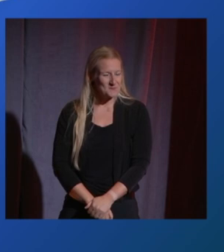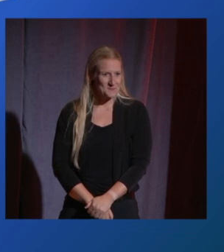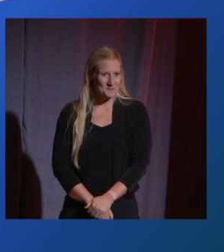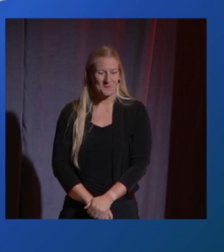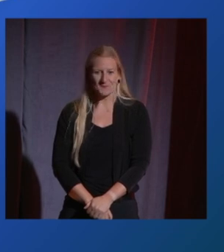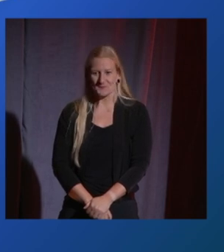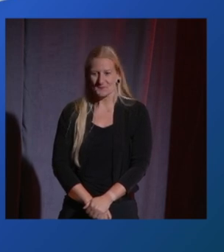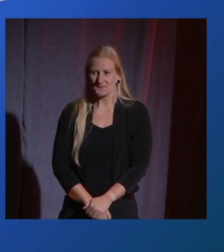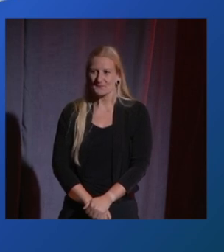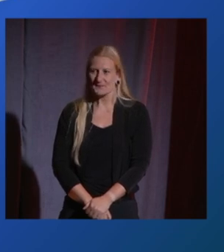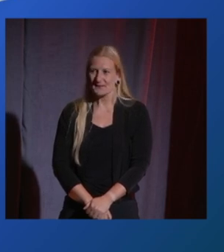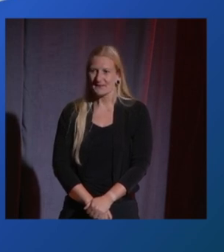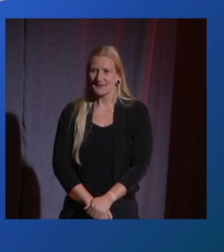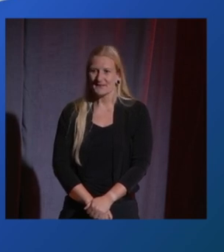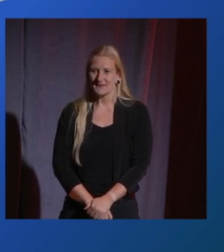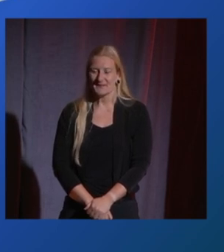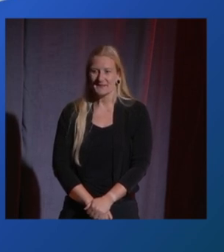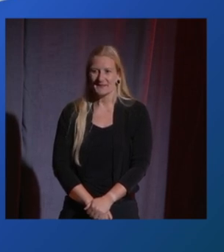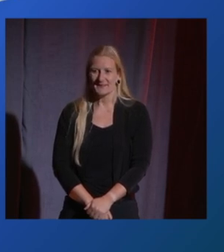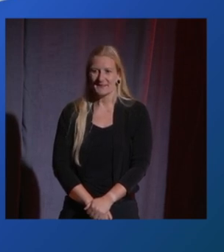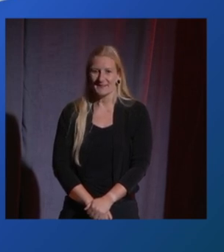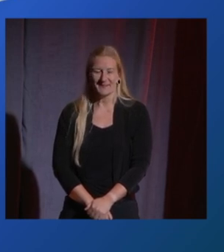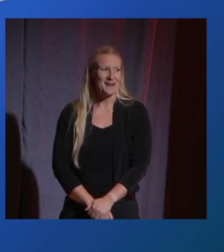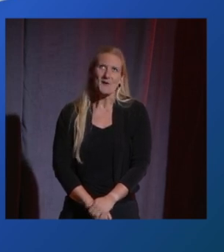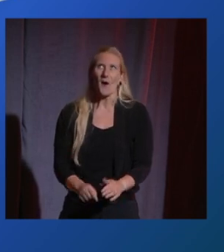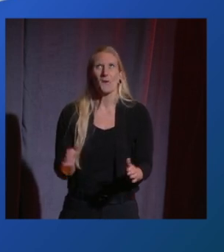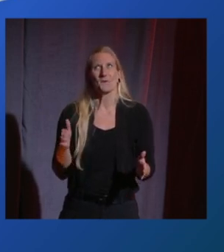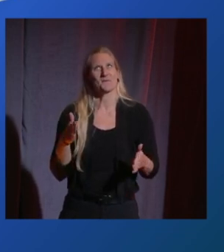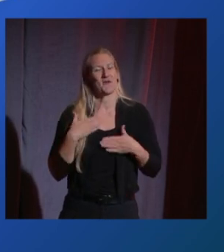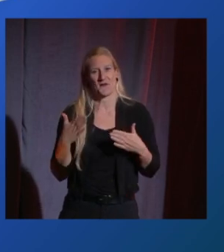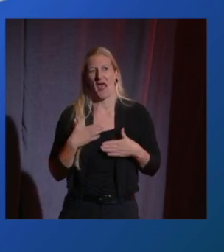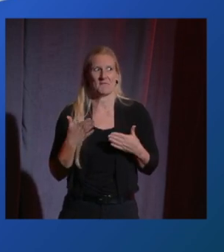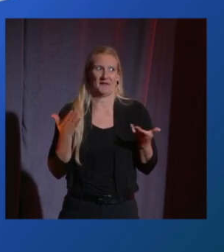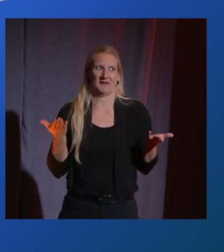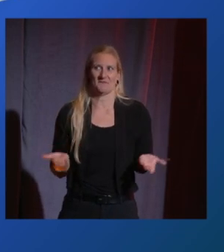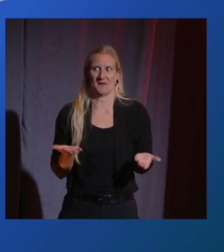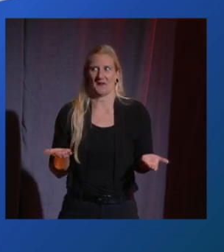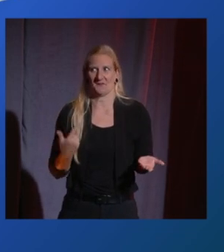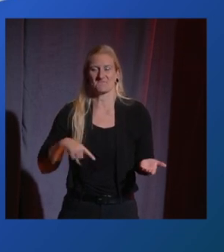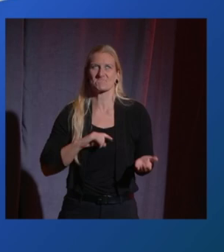this this I'm very happy you're